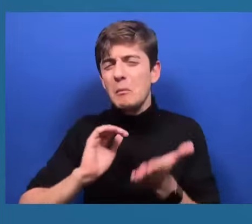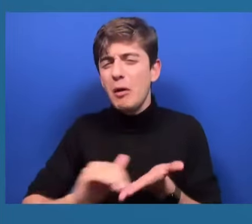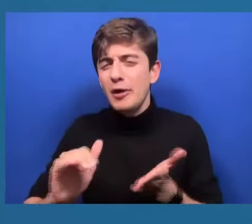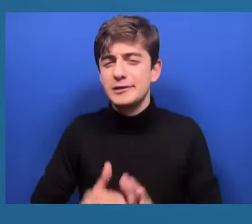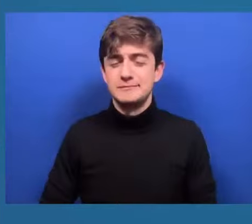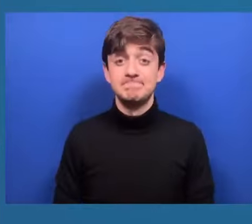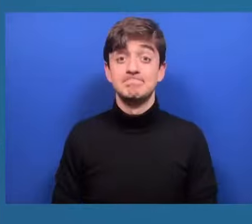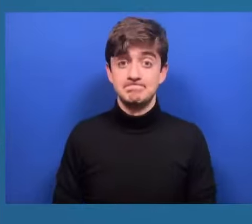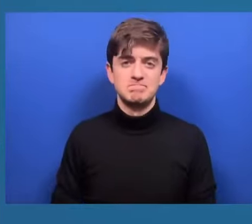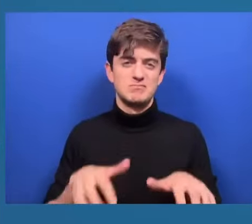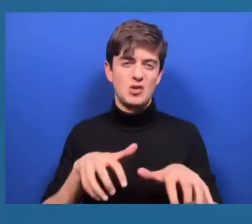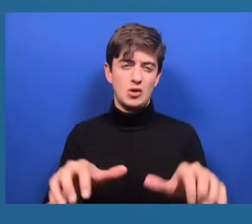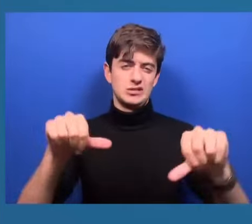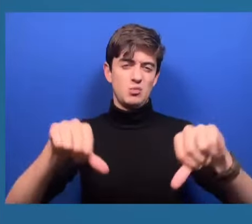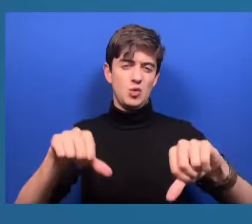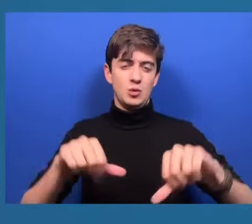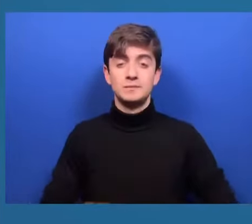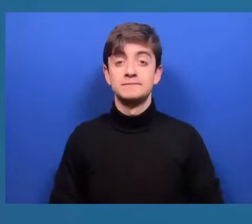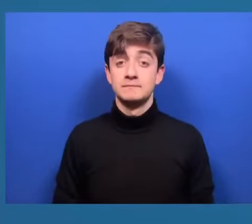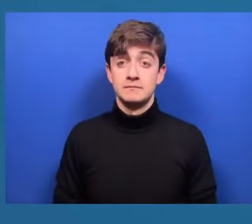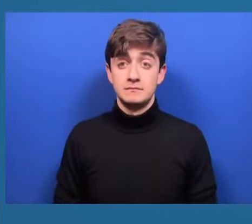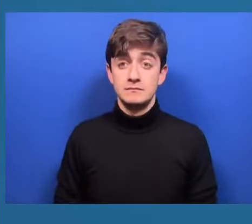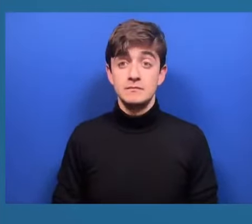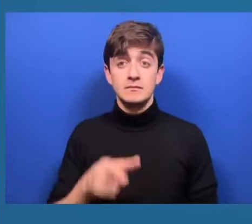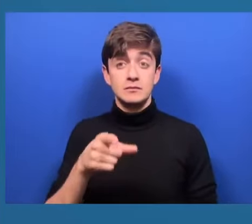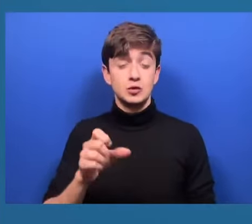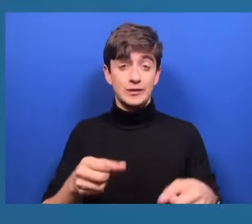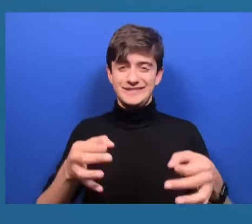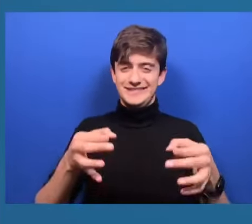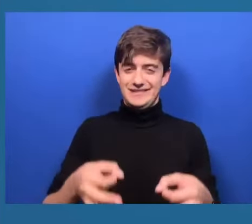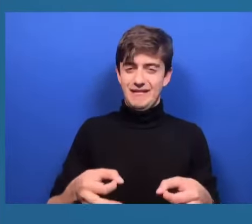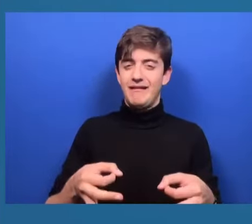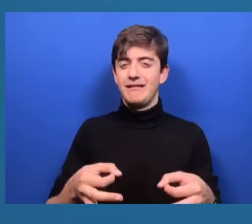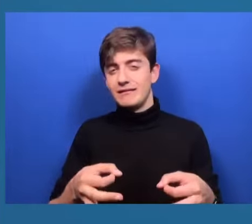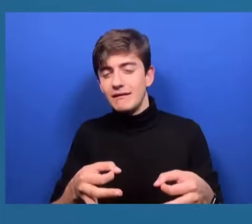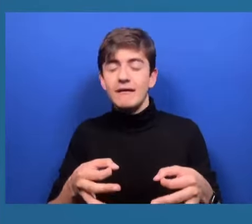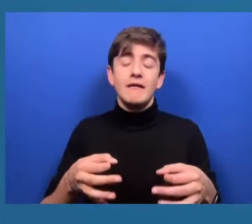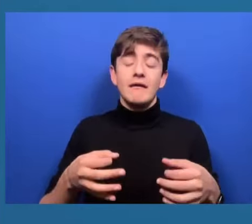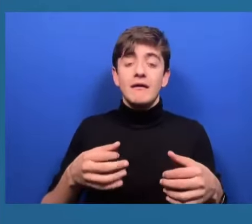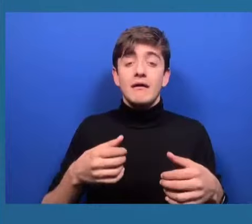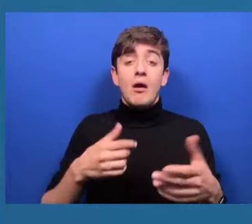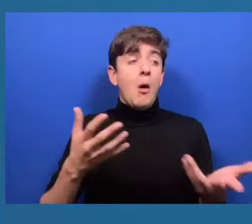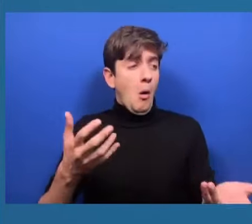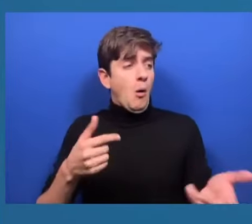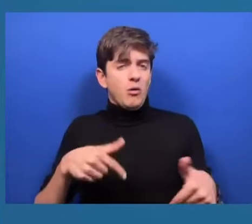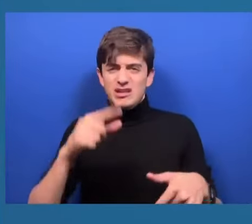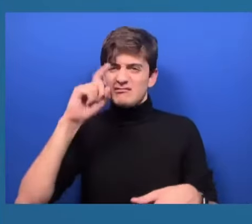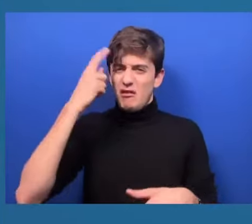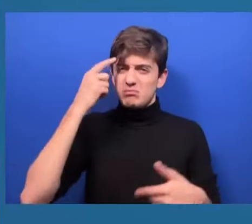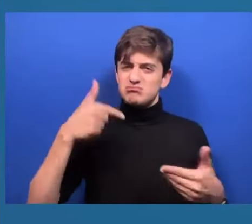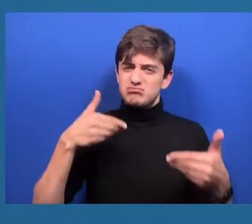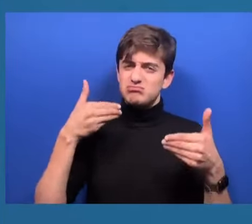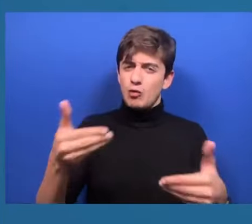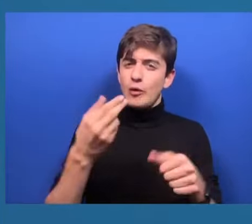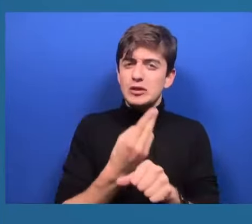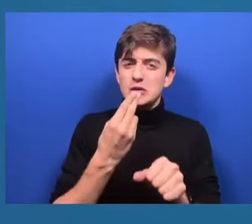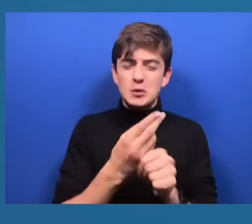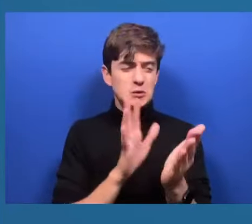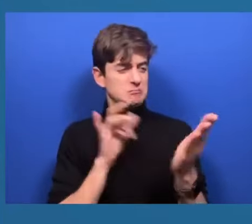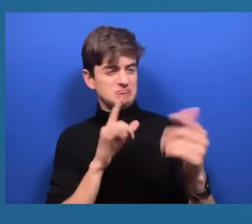You can decide that I'm going to use this government to get my